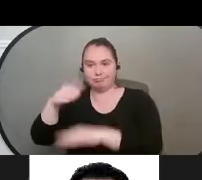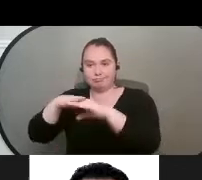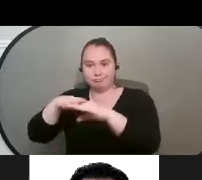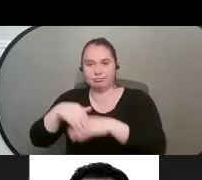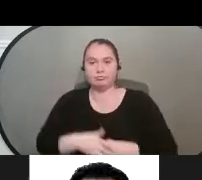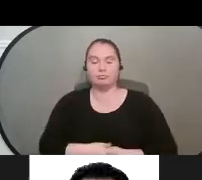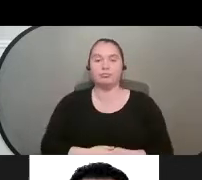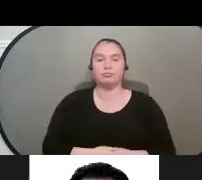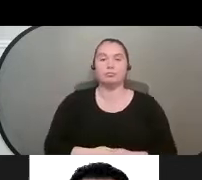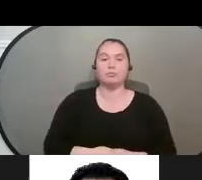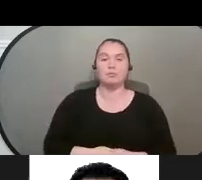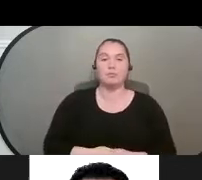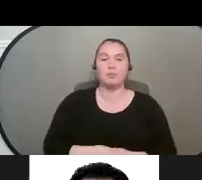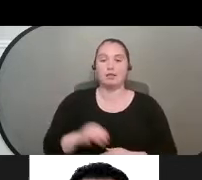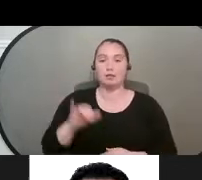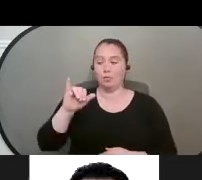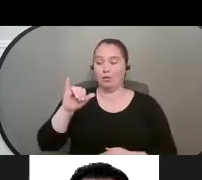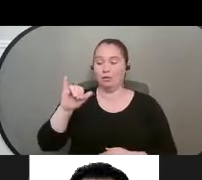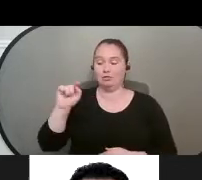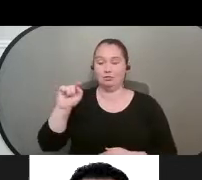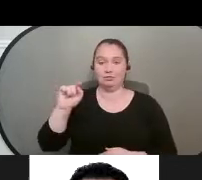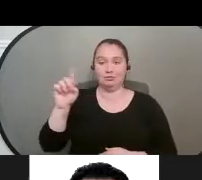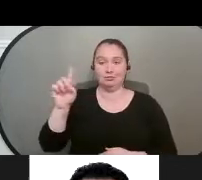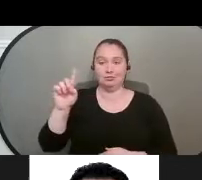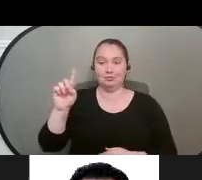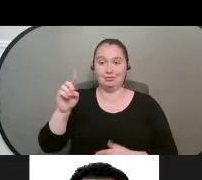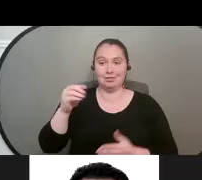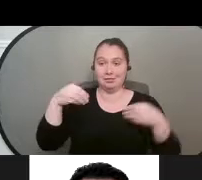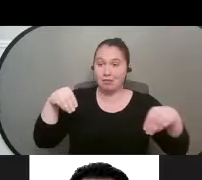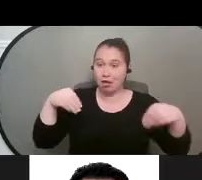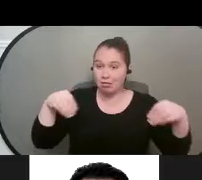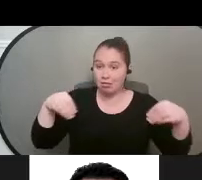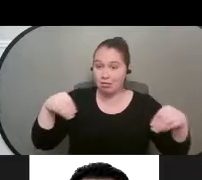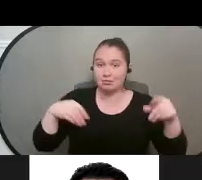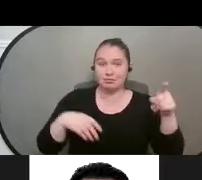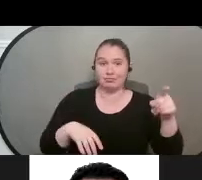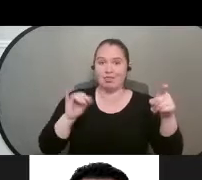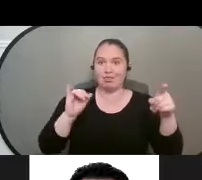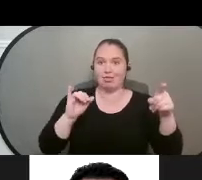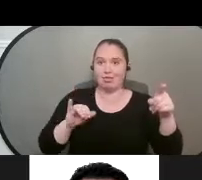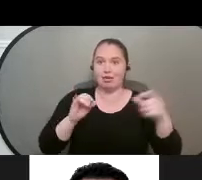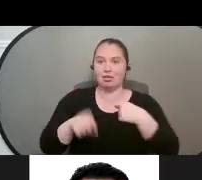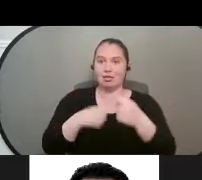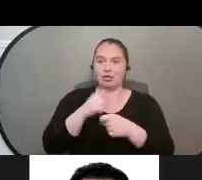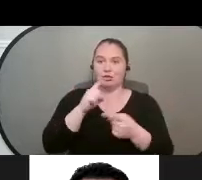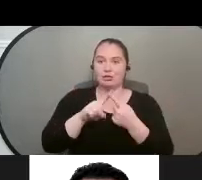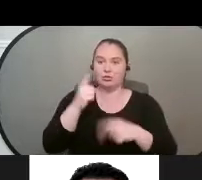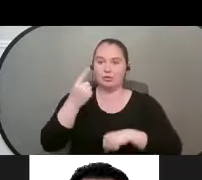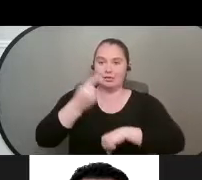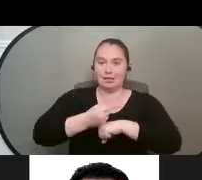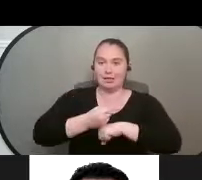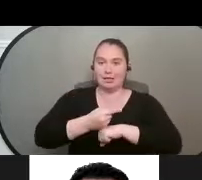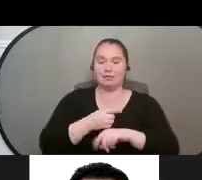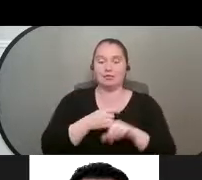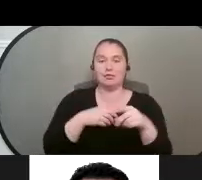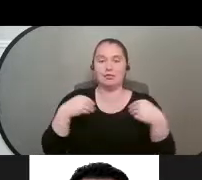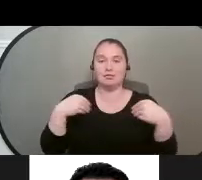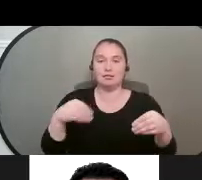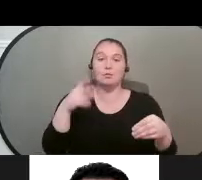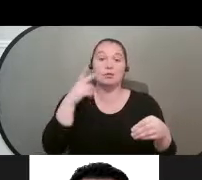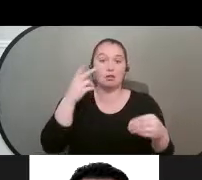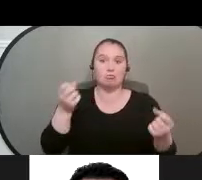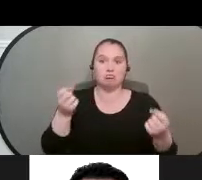Year-to-date home sales, this has been a little bit of a surprise. The housing market is seeing some incredible growth in